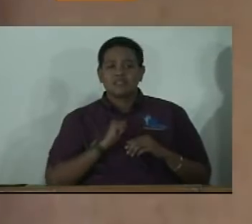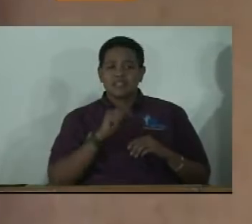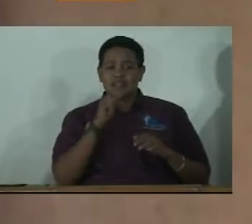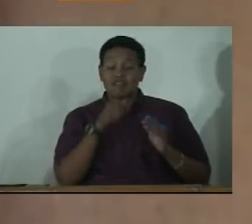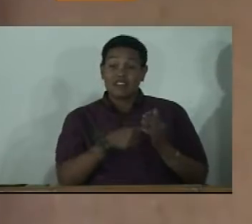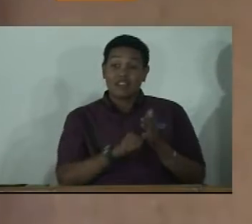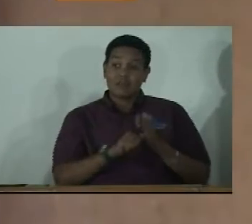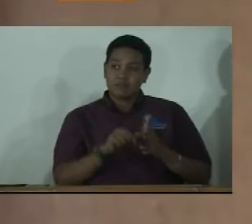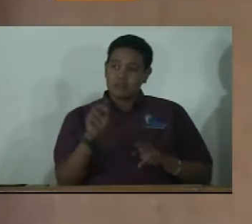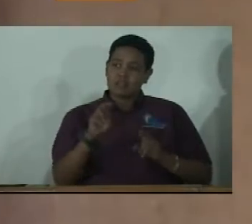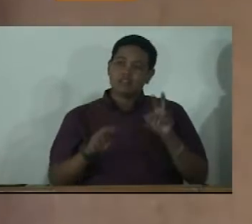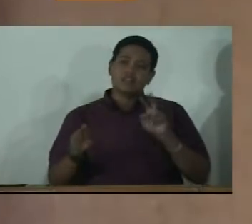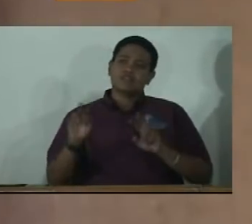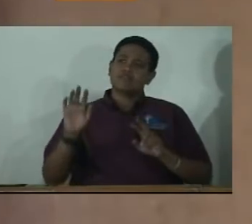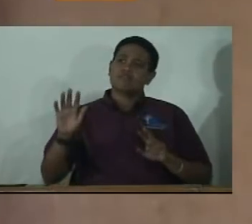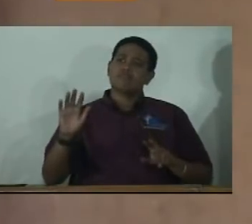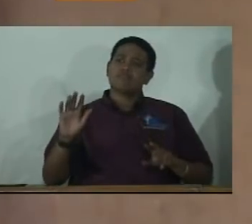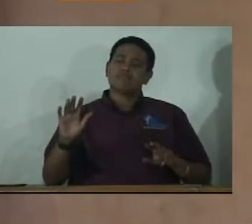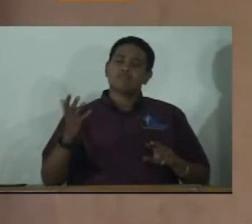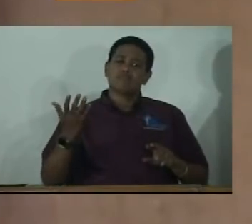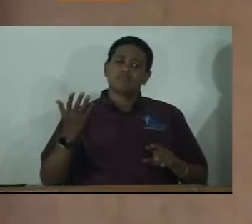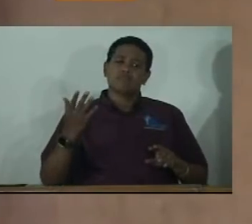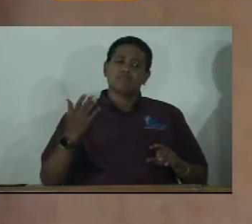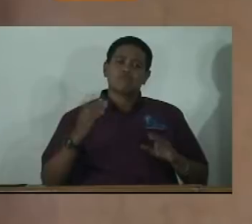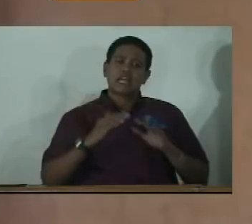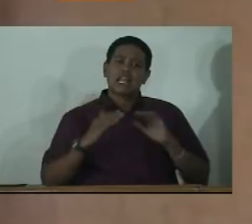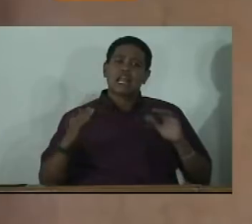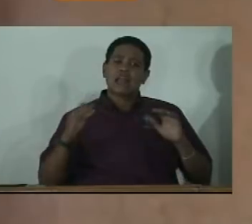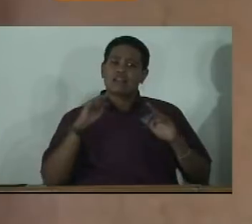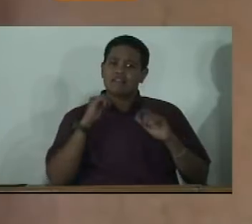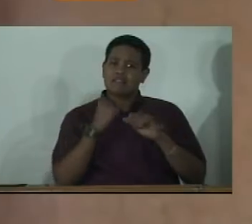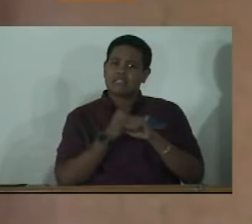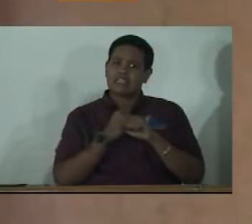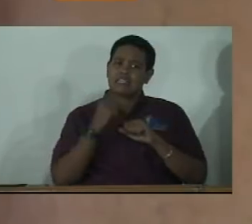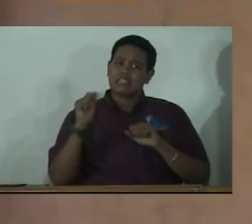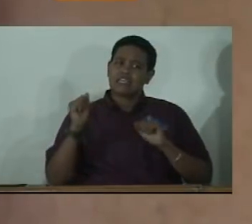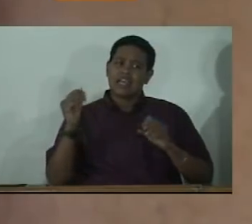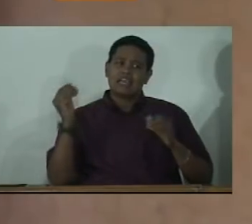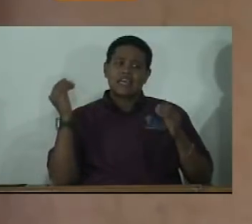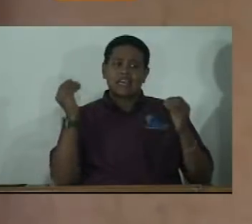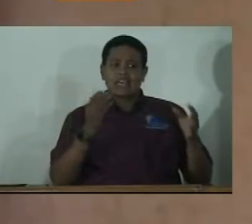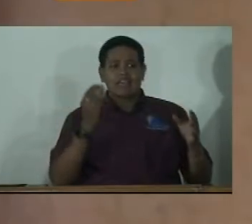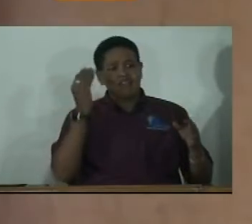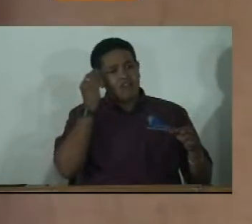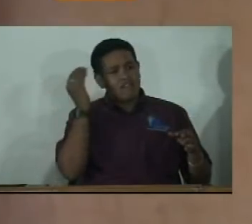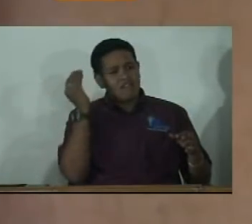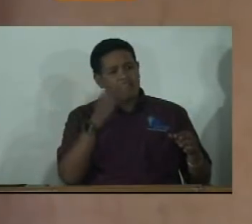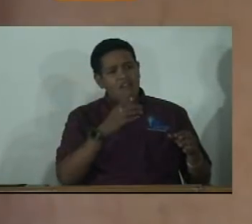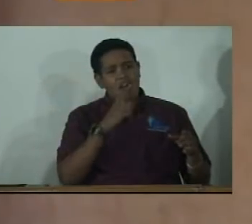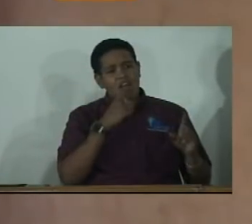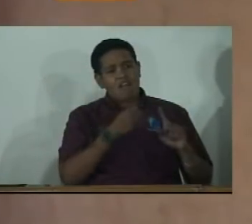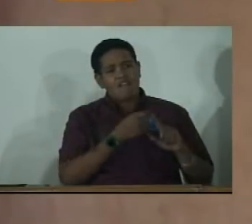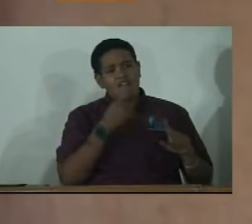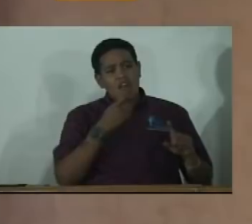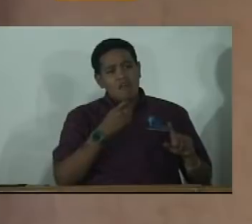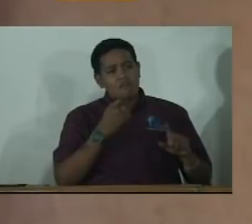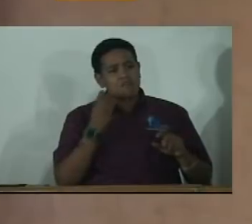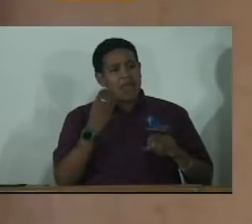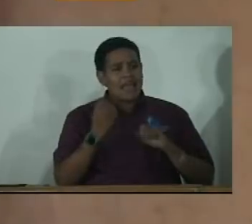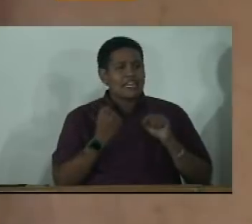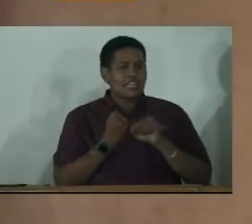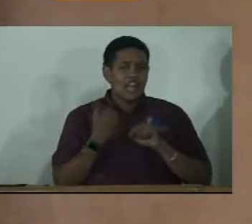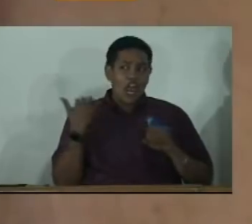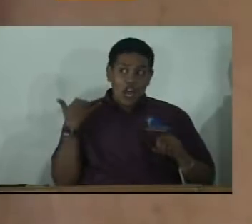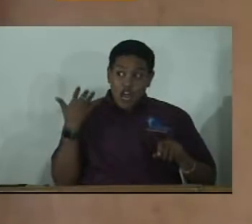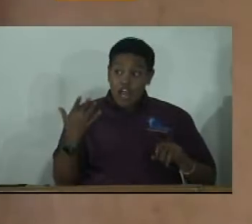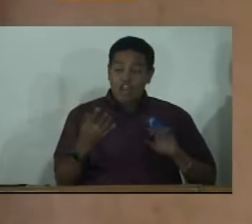impressed by the level of statistics that he can give you, spanning literally decades